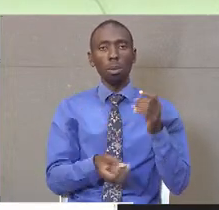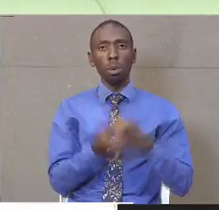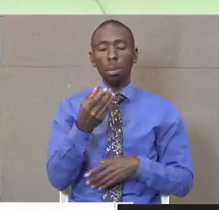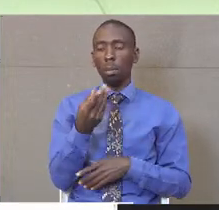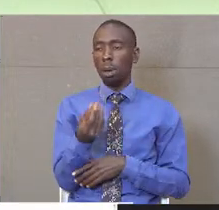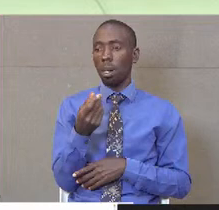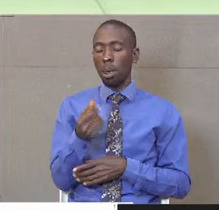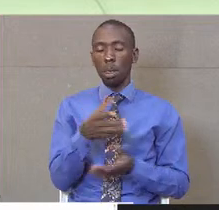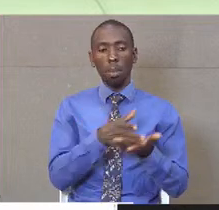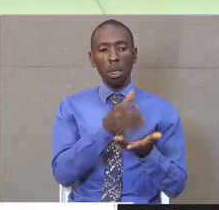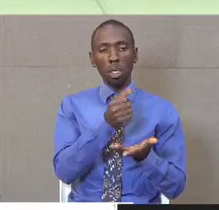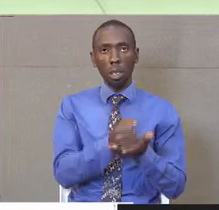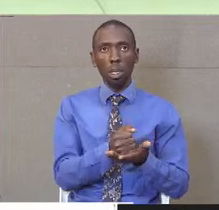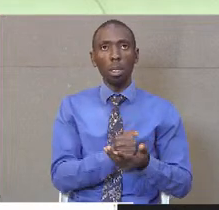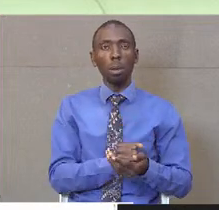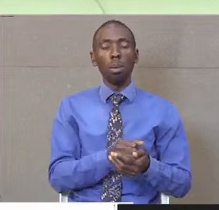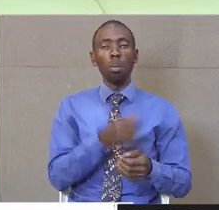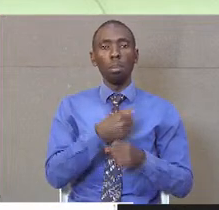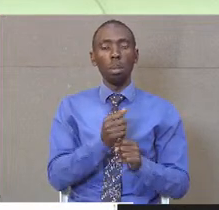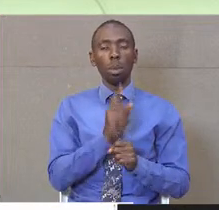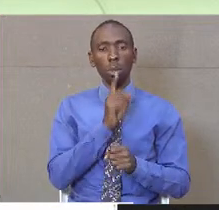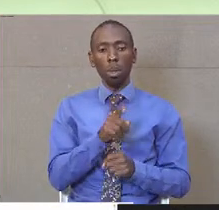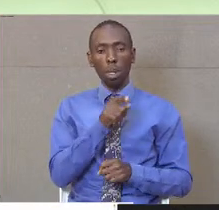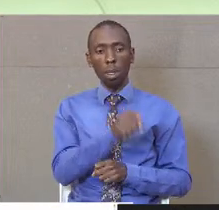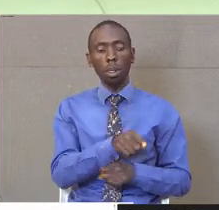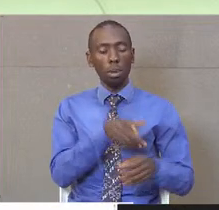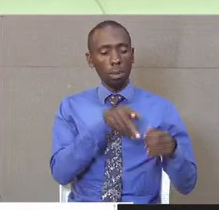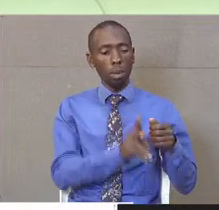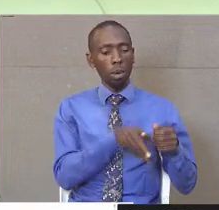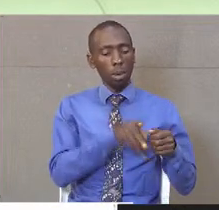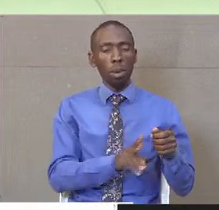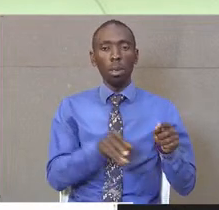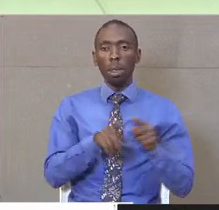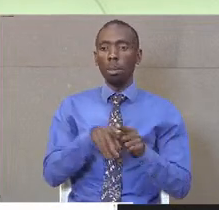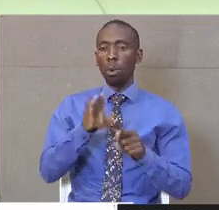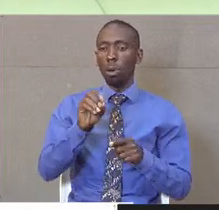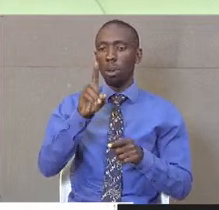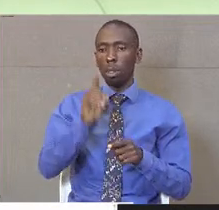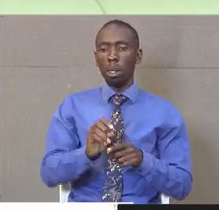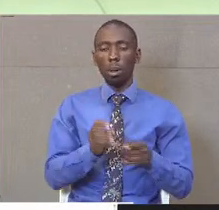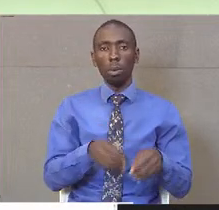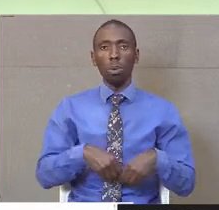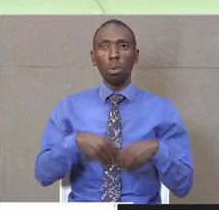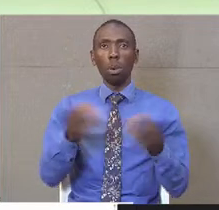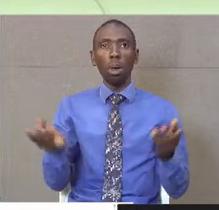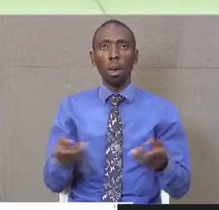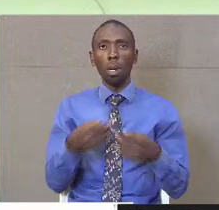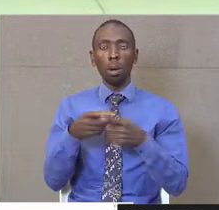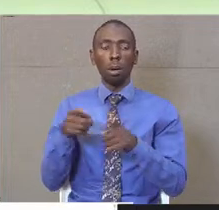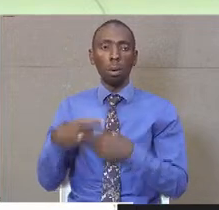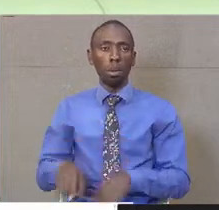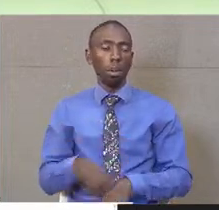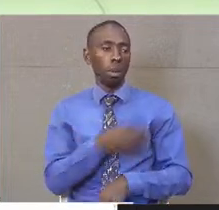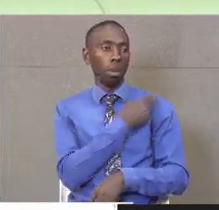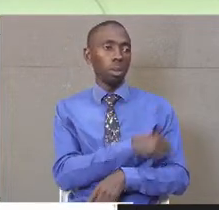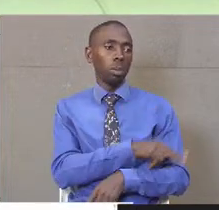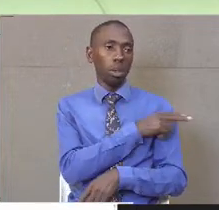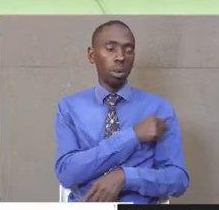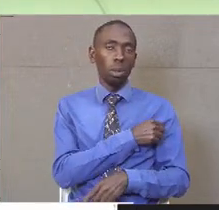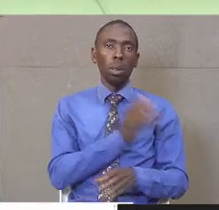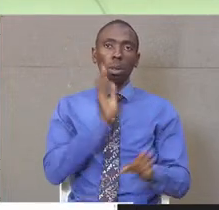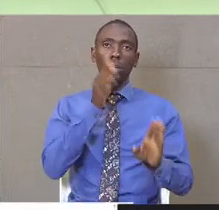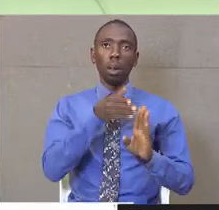make sure that these oxygen plants are maintained and oxygen is supplied properly in our regional referral hospitals. I beg submit. Thank you for